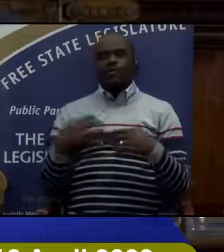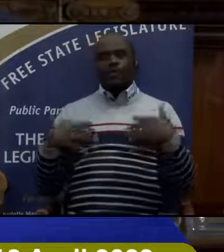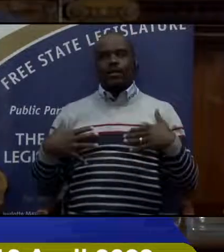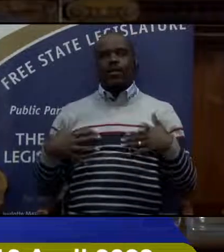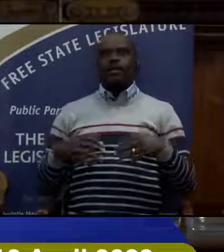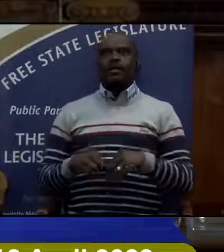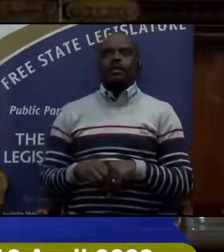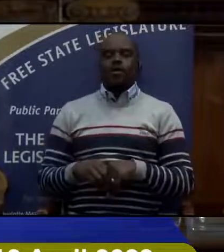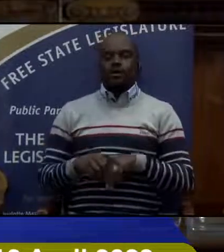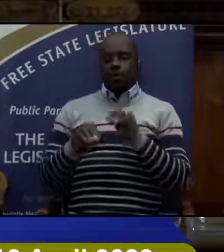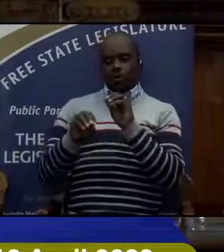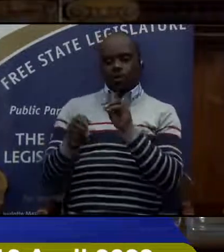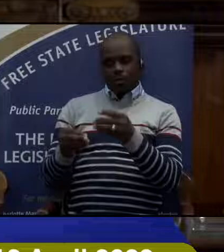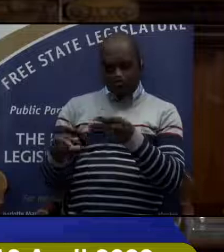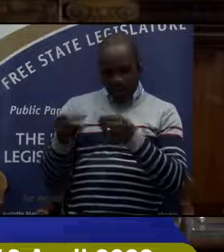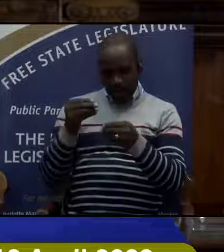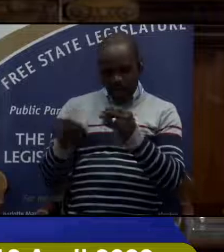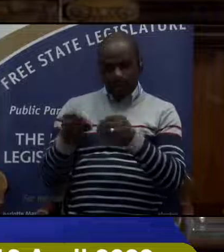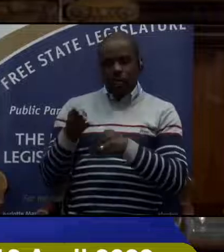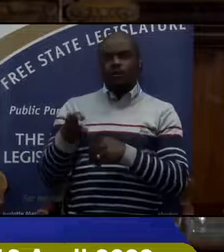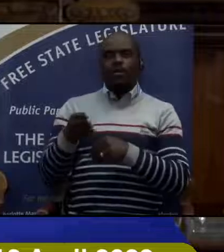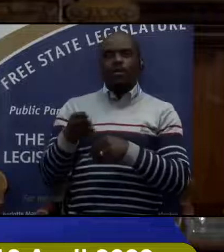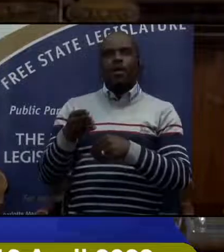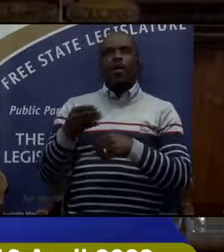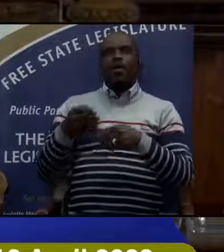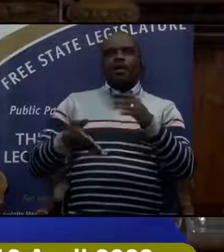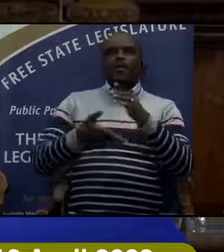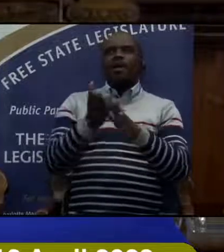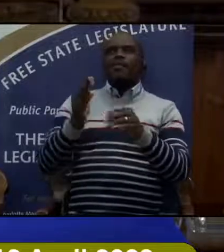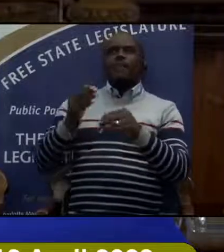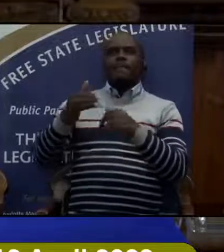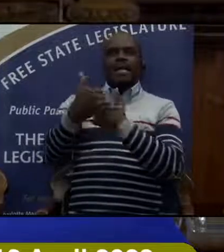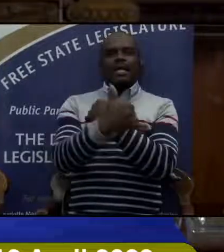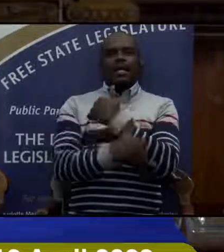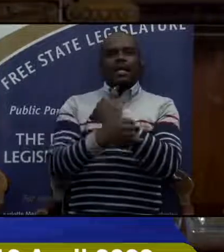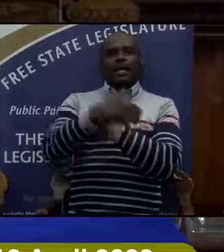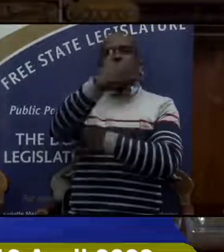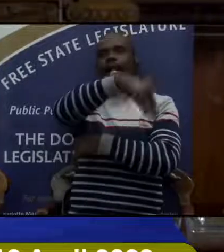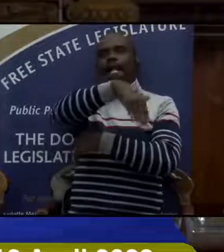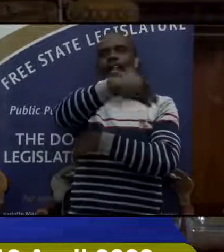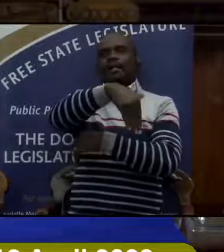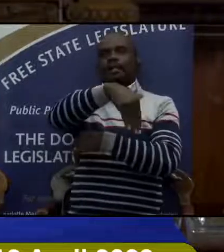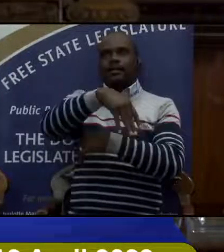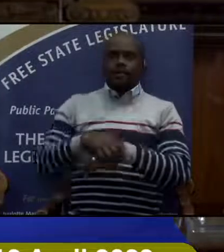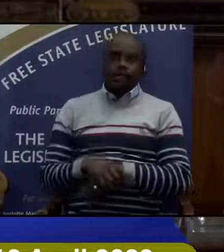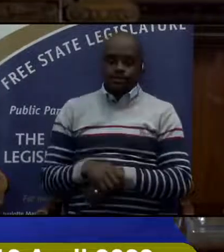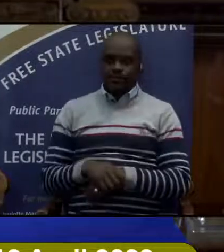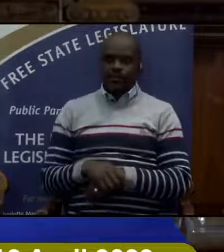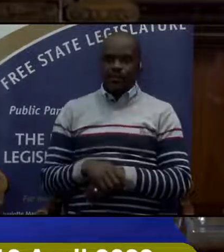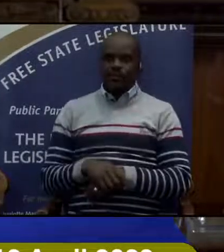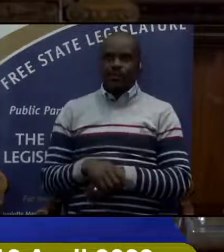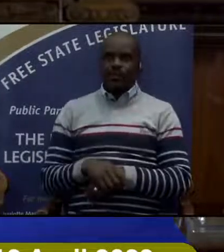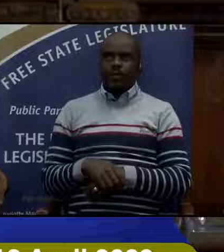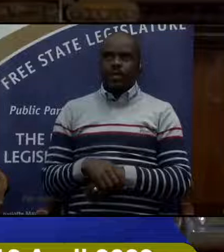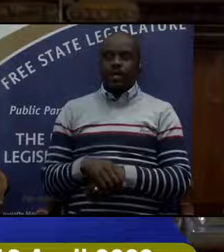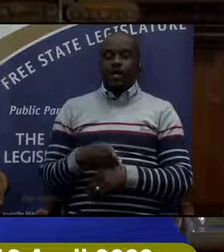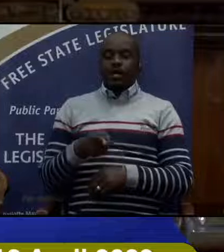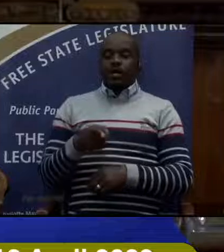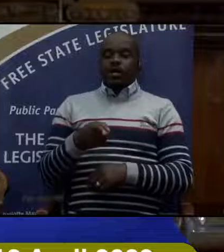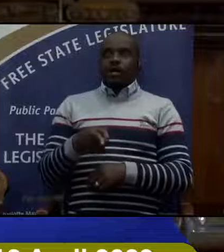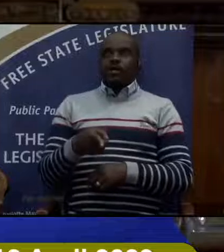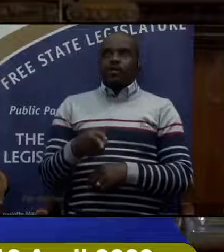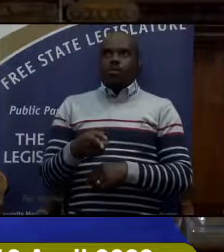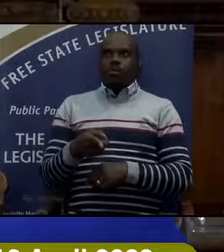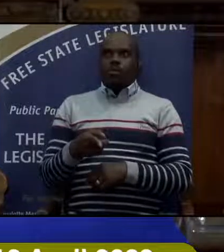to be trained and skilled. We understand that they are studying abroad is calculated with an opportunity of